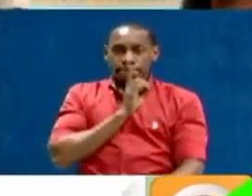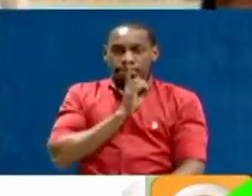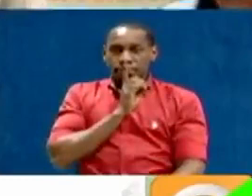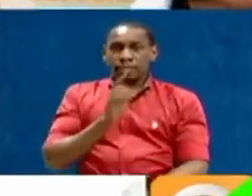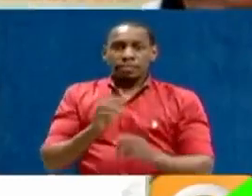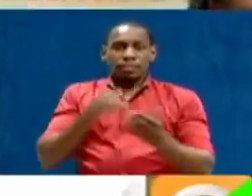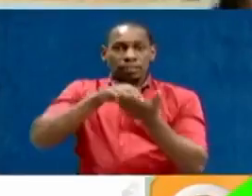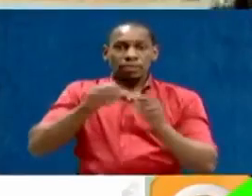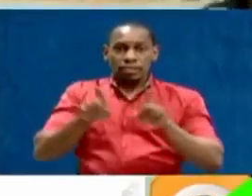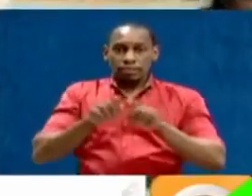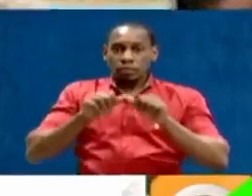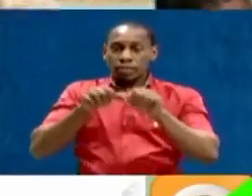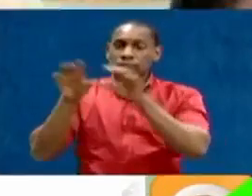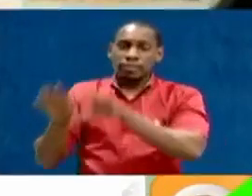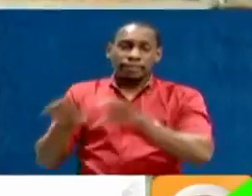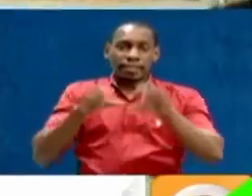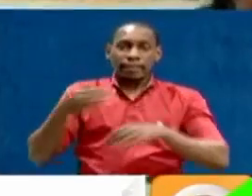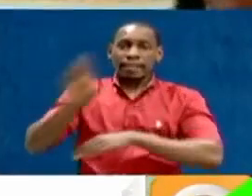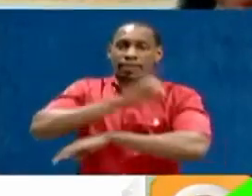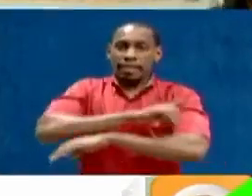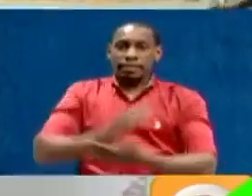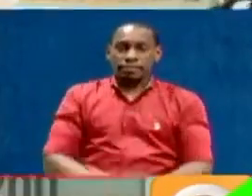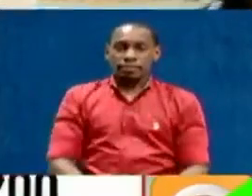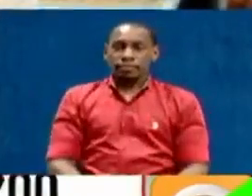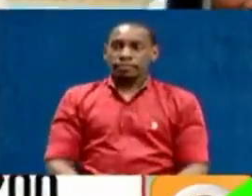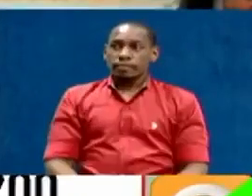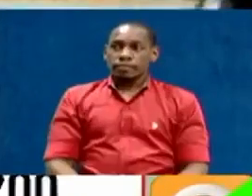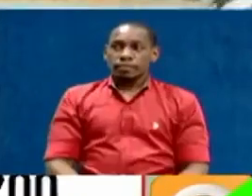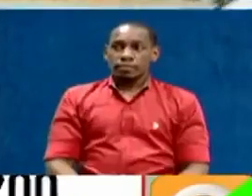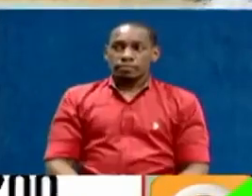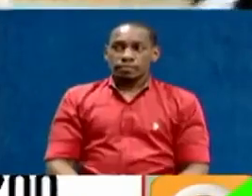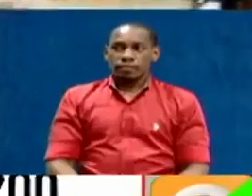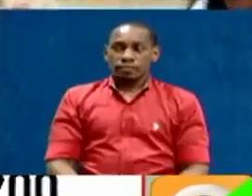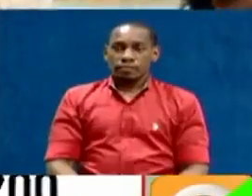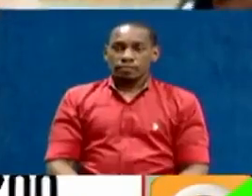hadithi zao na kuendelea kuumia kila siku. Raka Mwigai, Runinga Citizen, Nairobi.